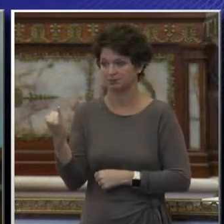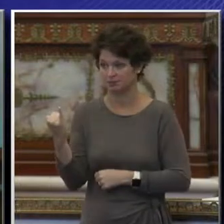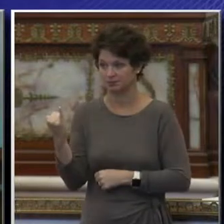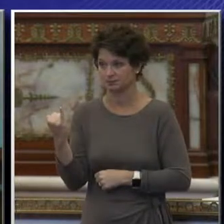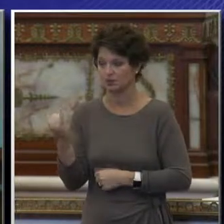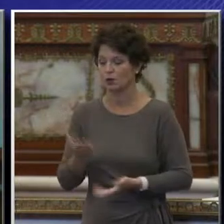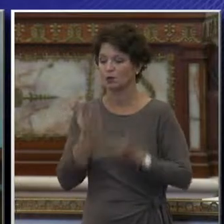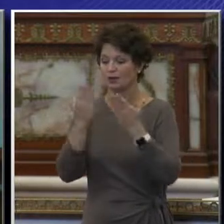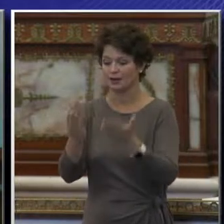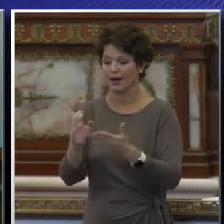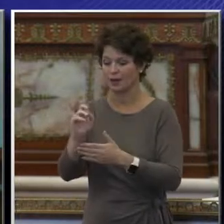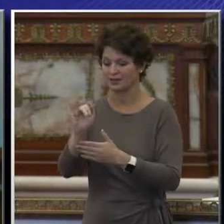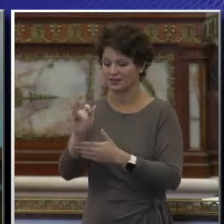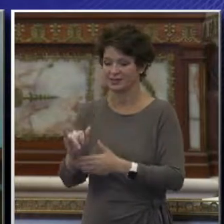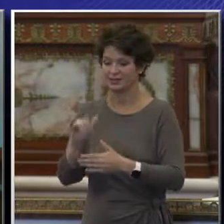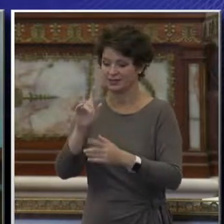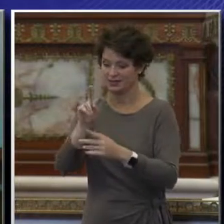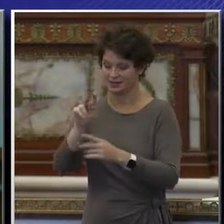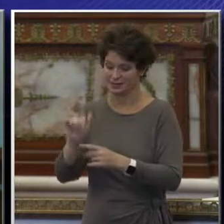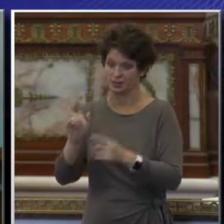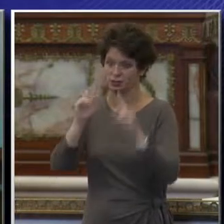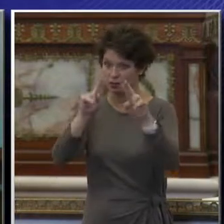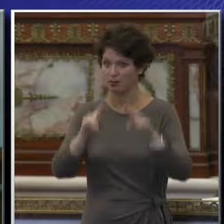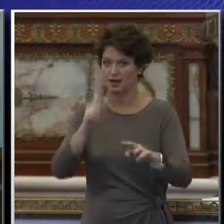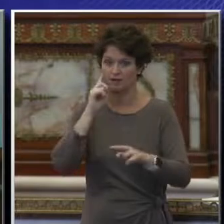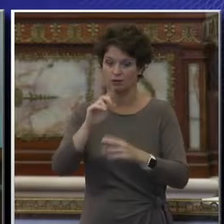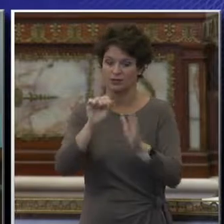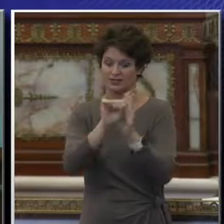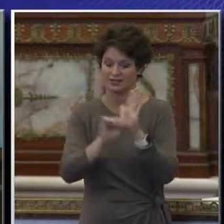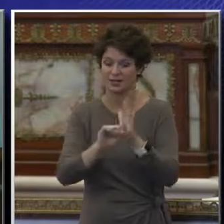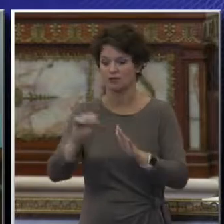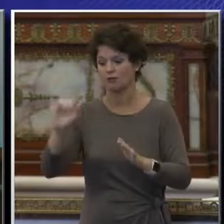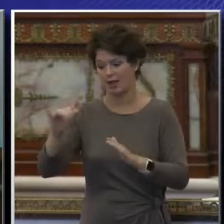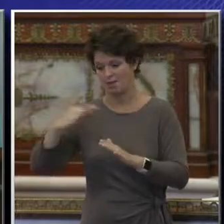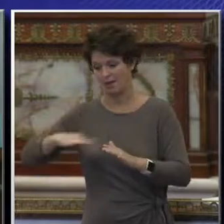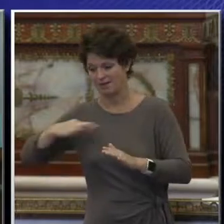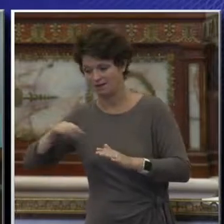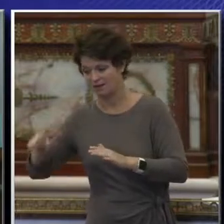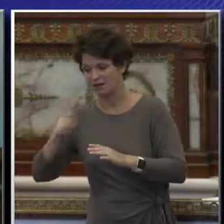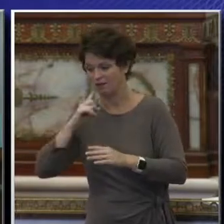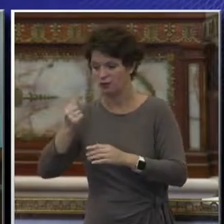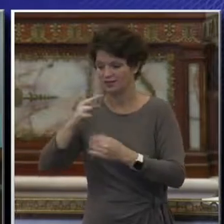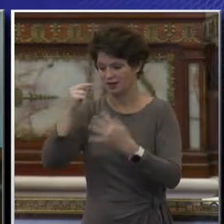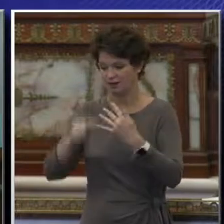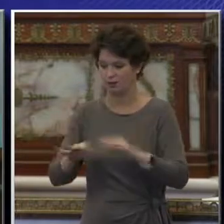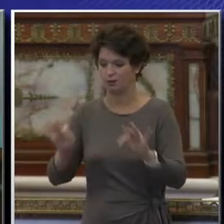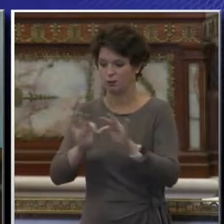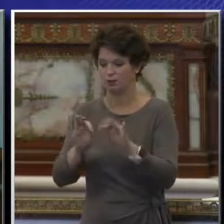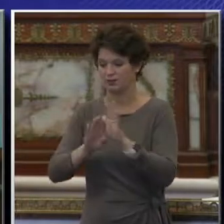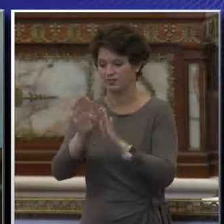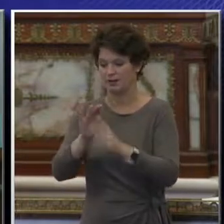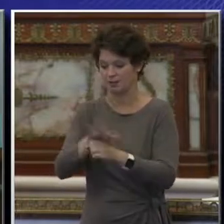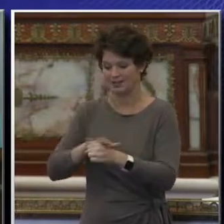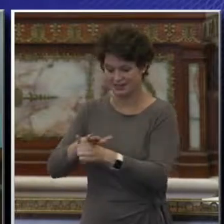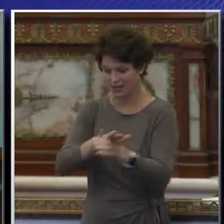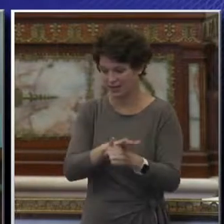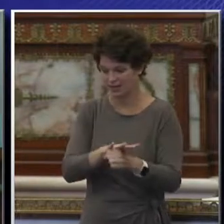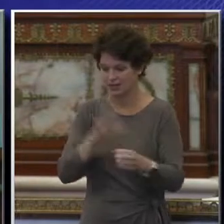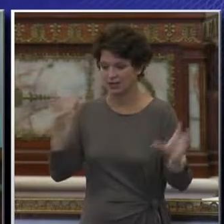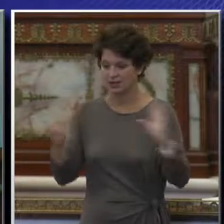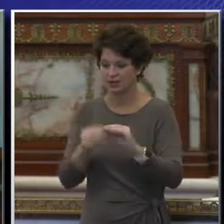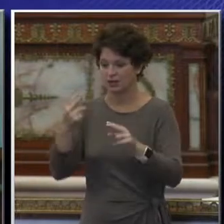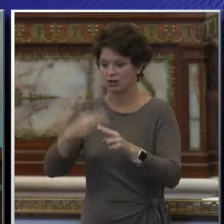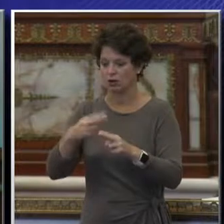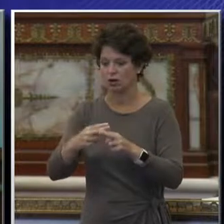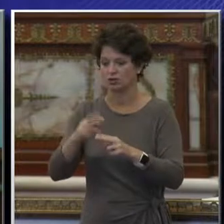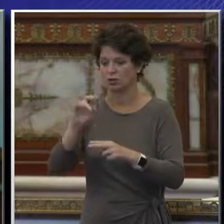will allow the city to apply to the Commonwealth for up to 10 years of KOZ benefits for several key development sites collectively referred to as